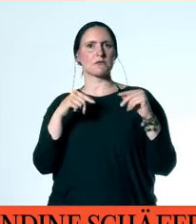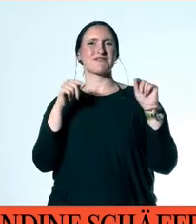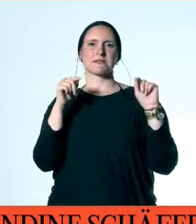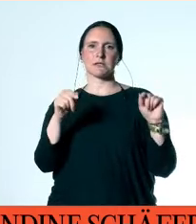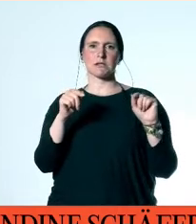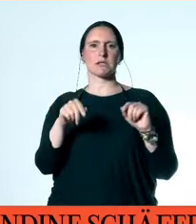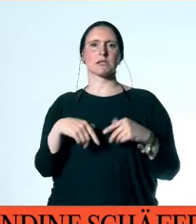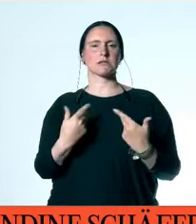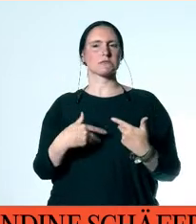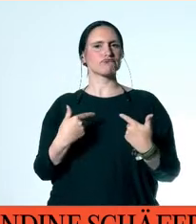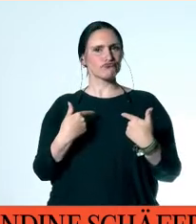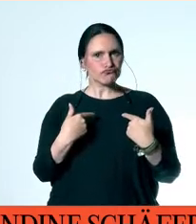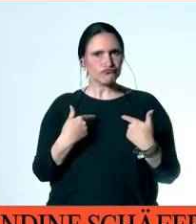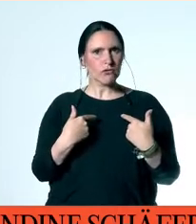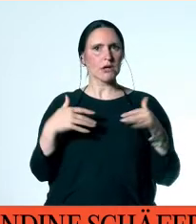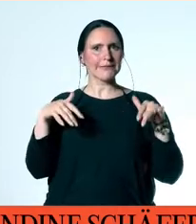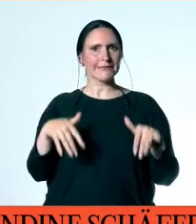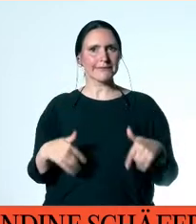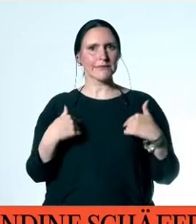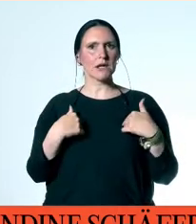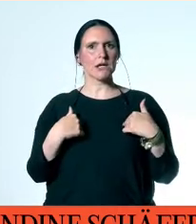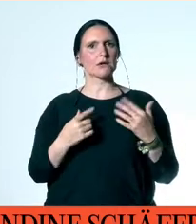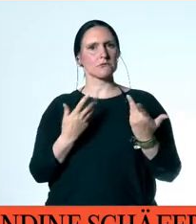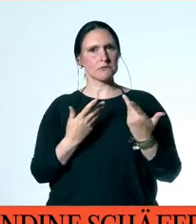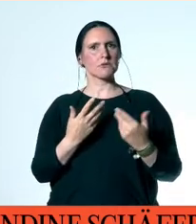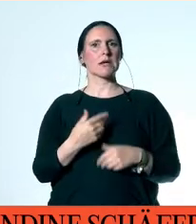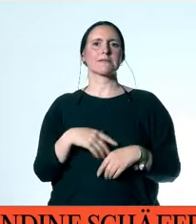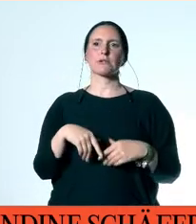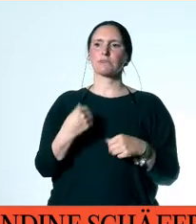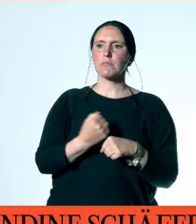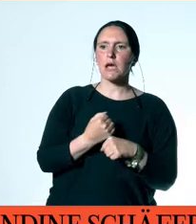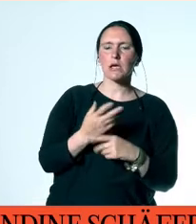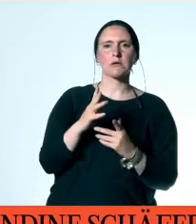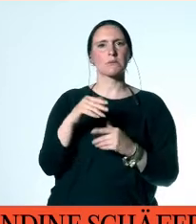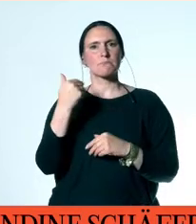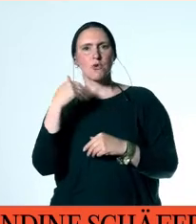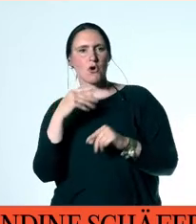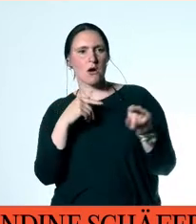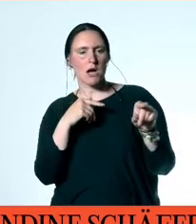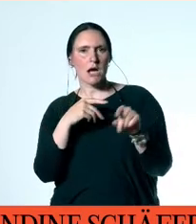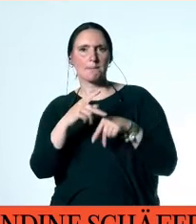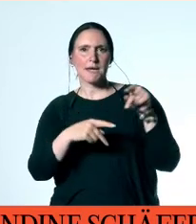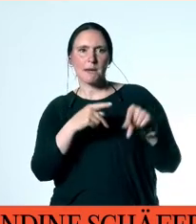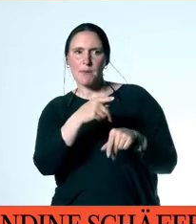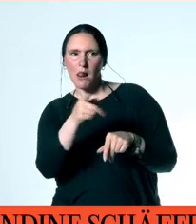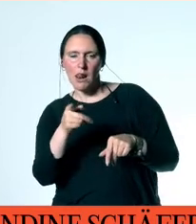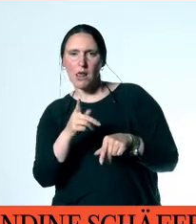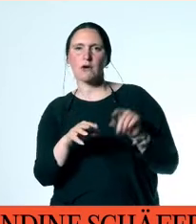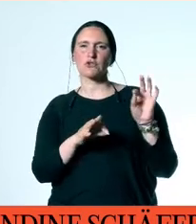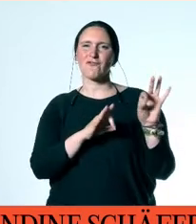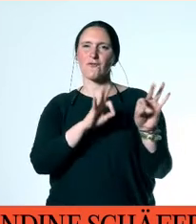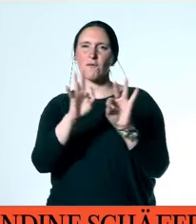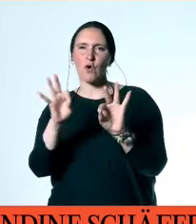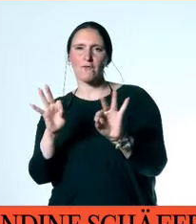very mindful that it's more important for us to make things that we care about for people that we care about. Dass